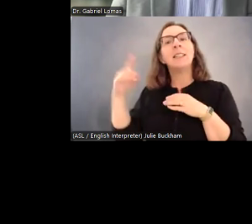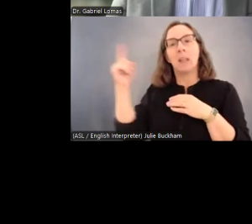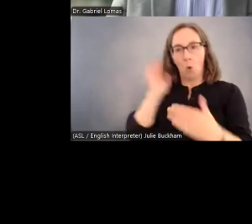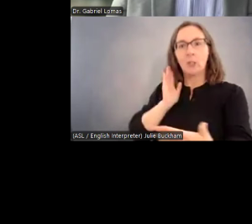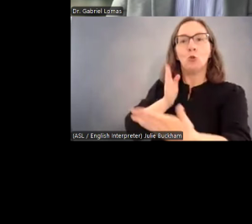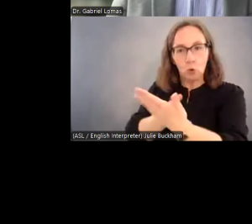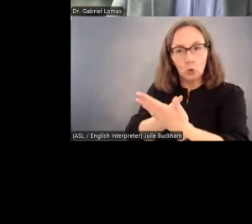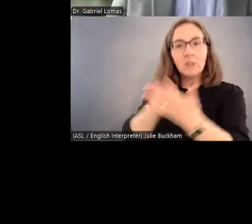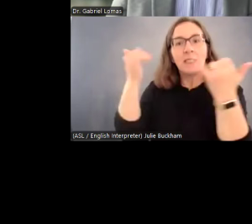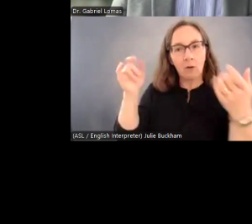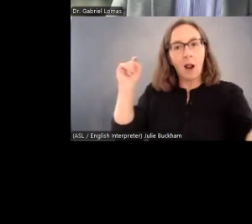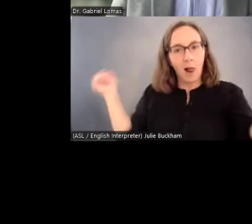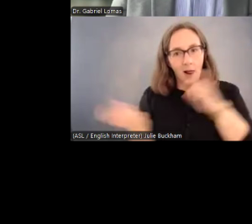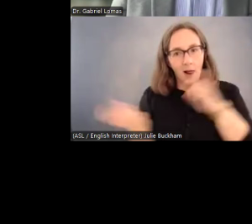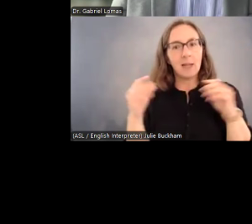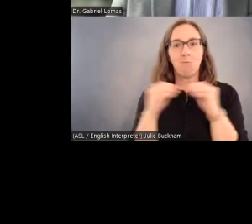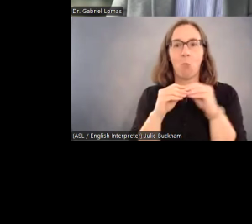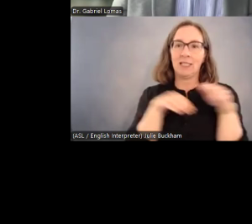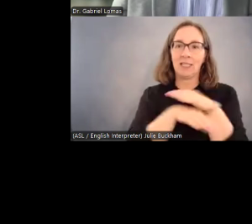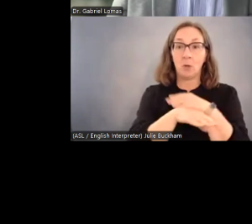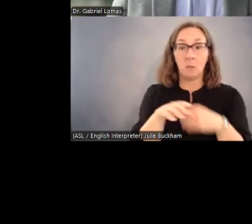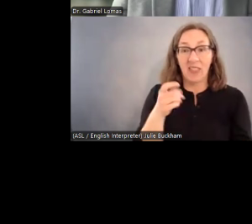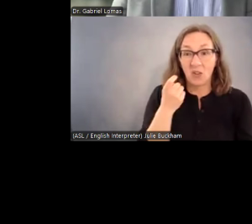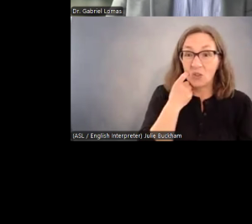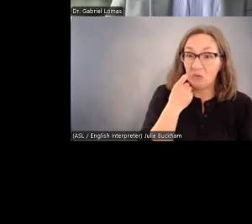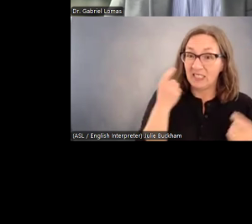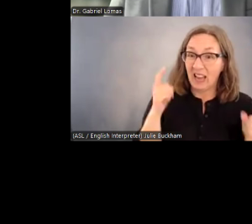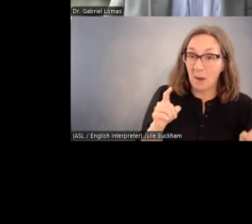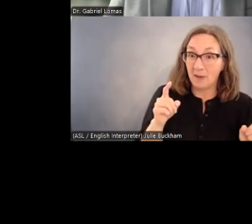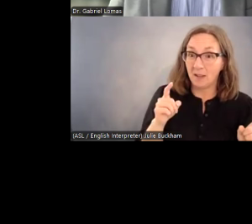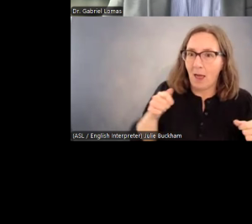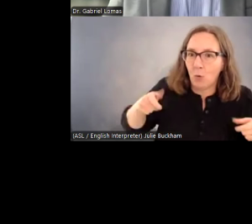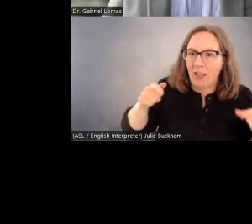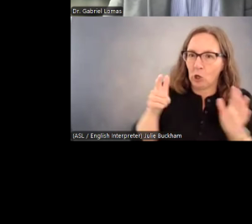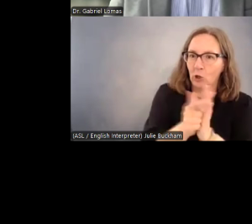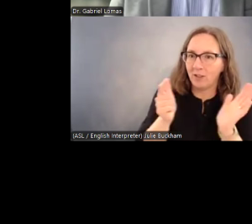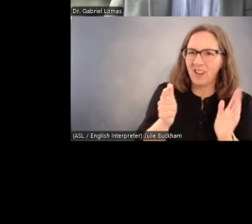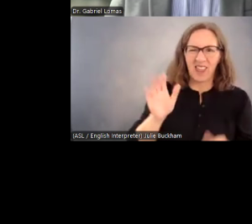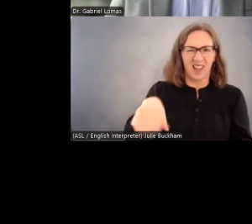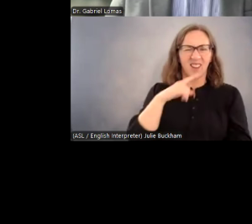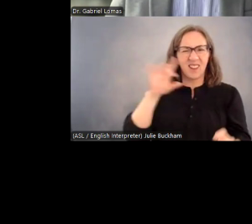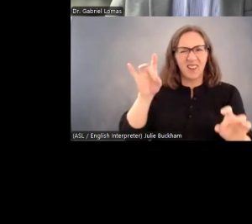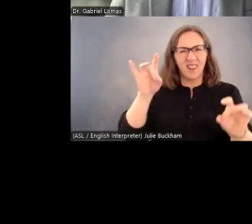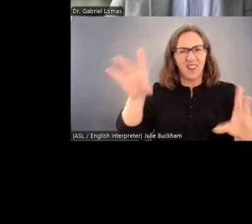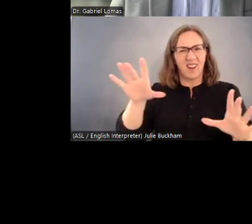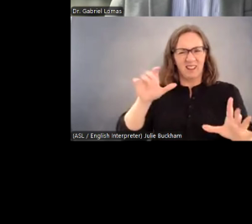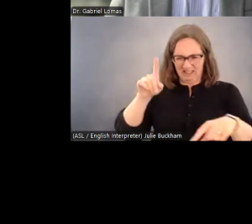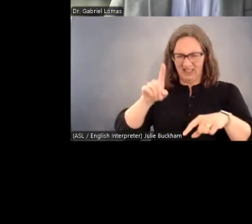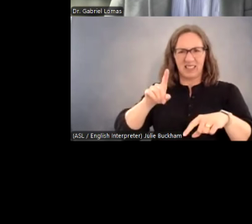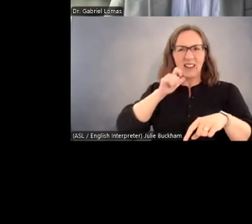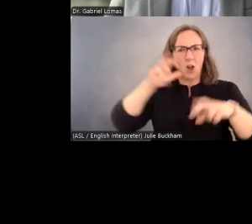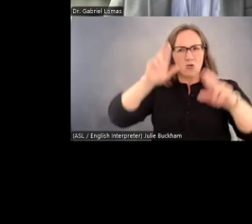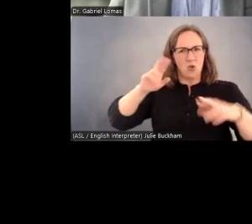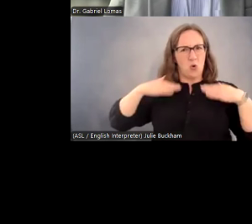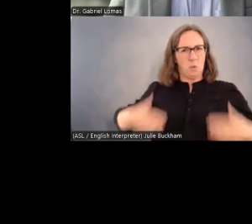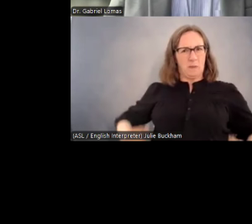much more accessible. But that was not that long ago that was occurring. And how inhumane is that? So some of the things